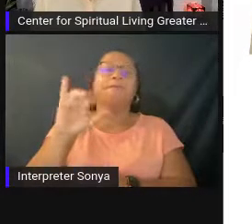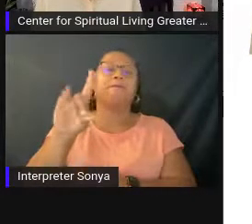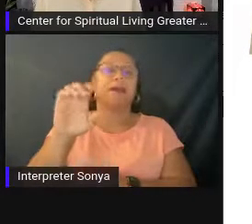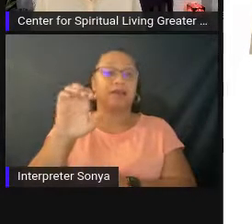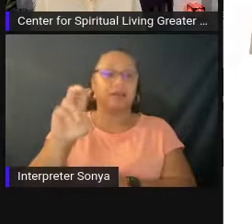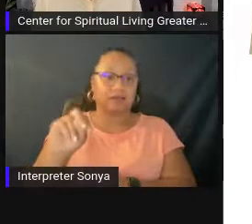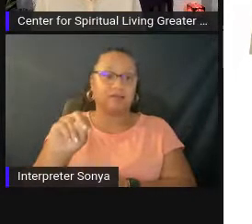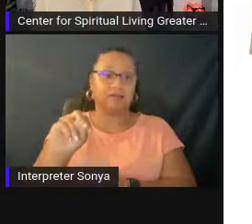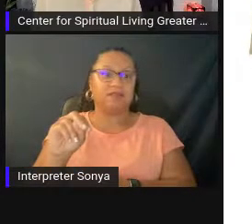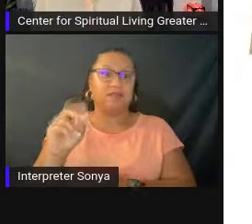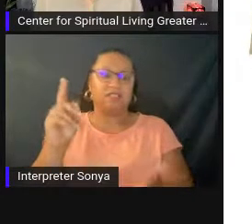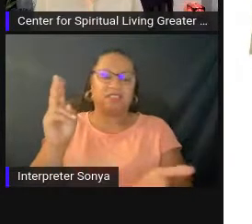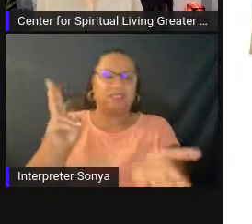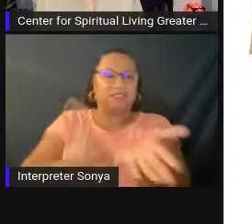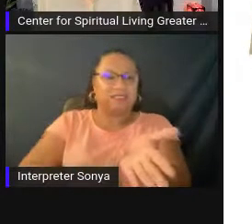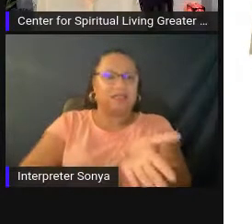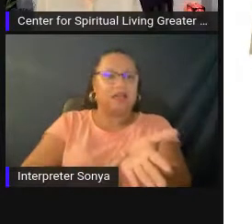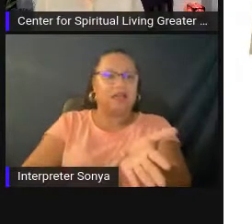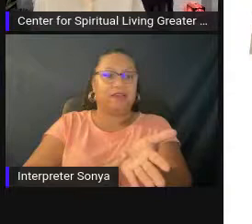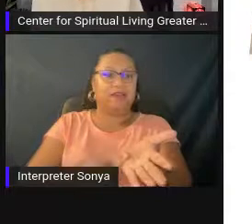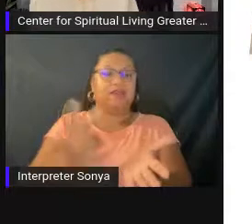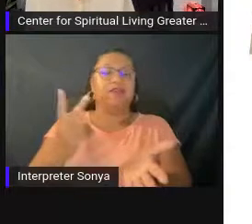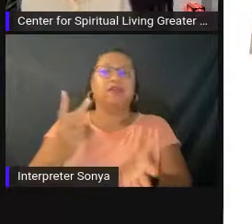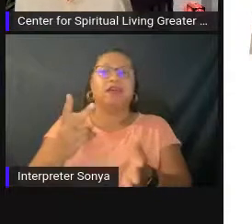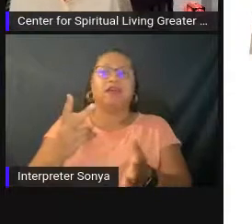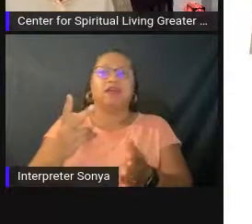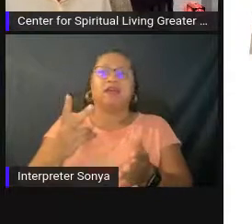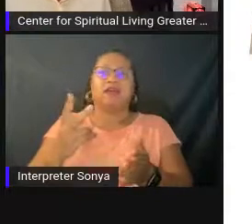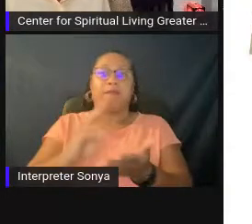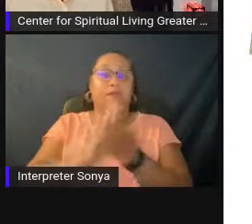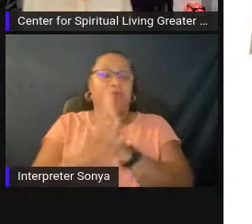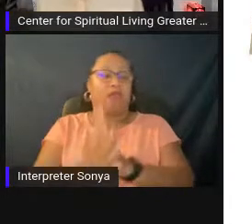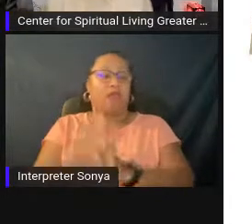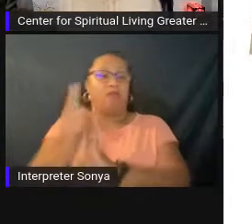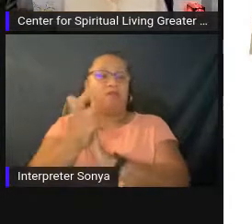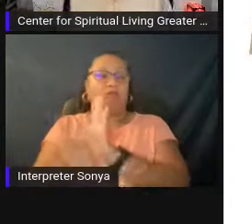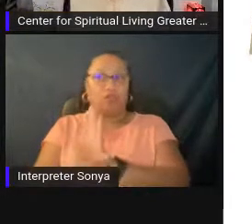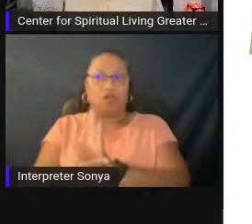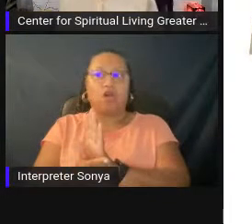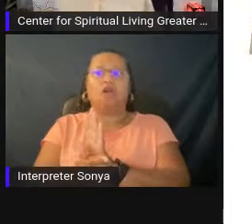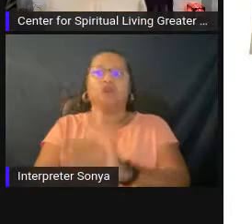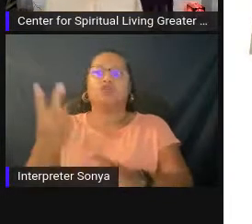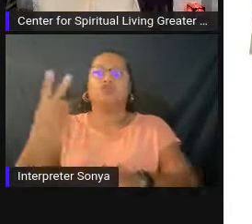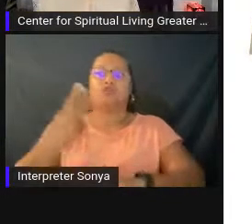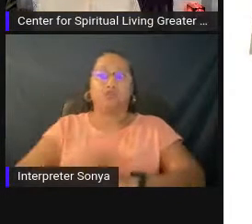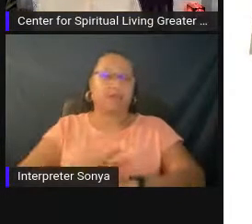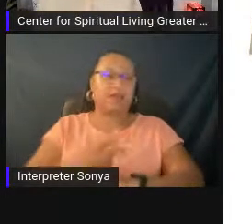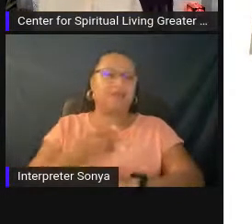Juneteenth. You can read the full article at